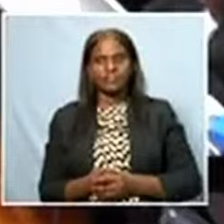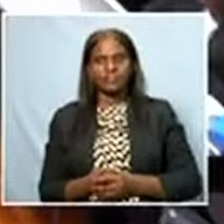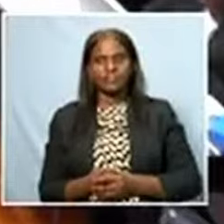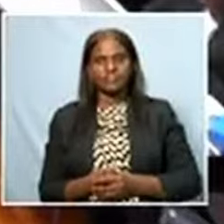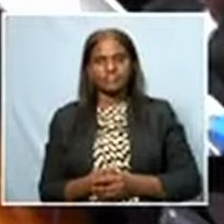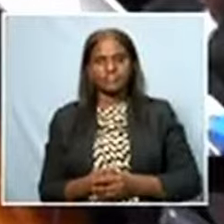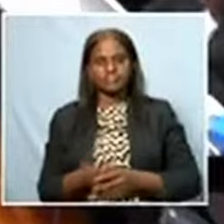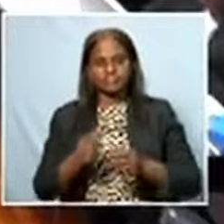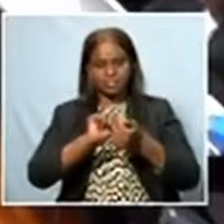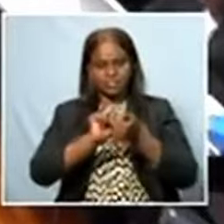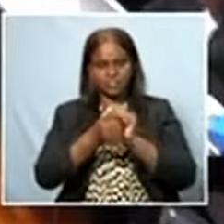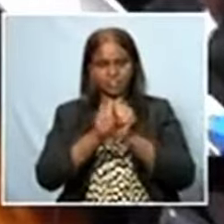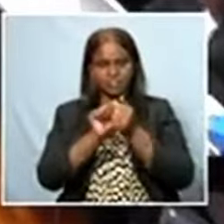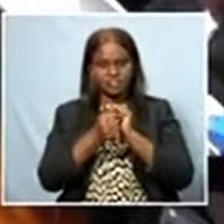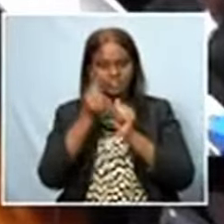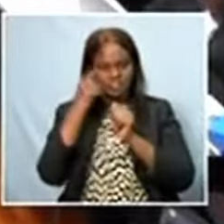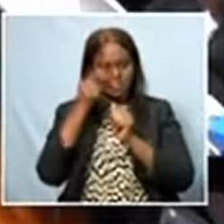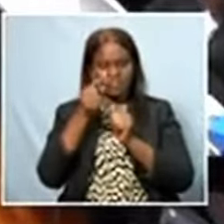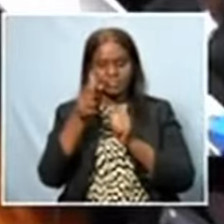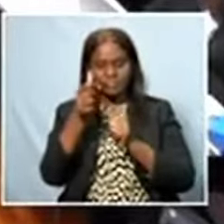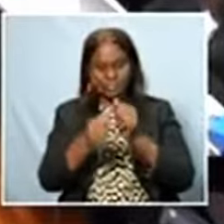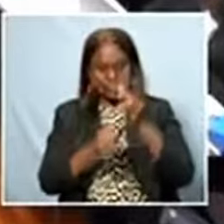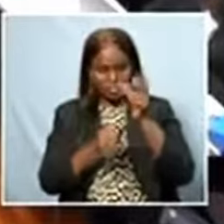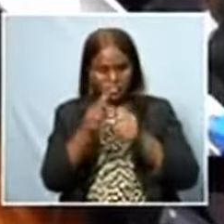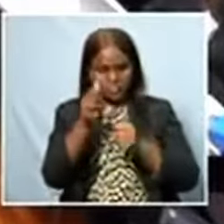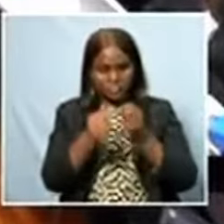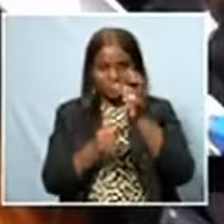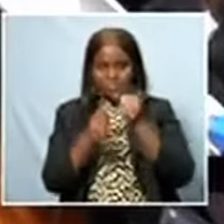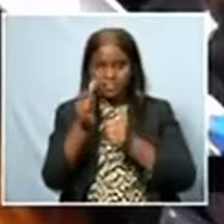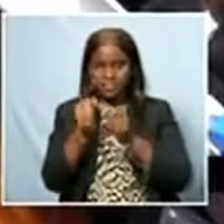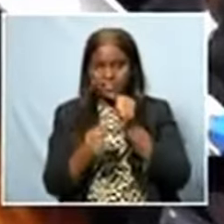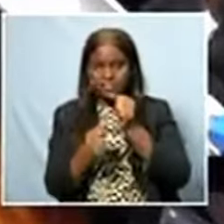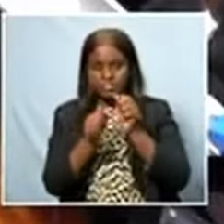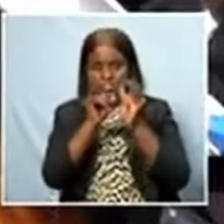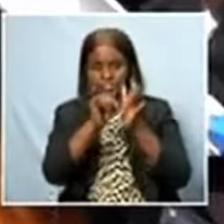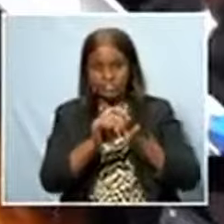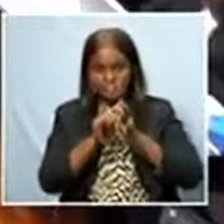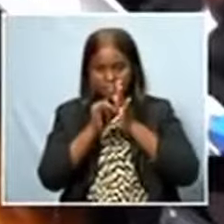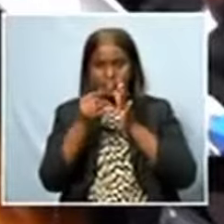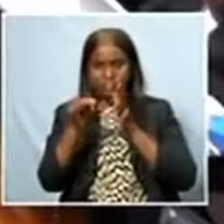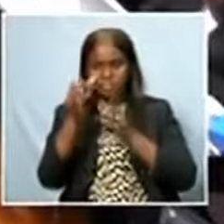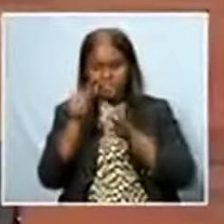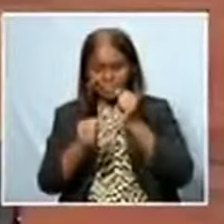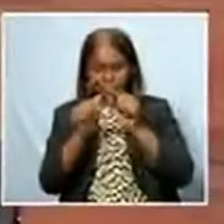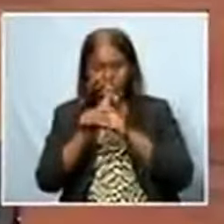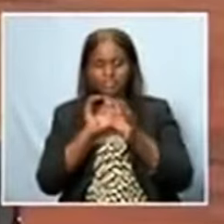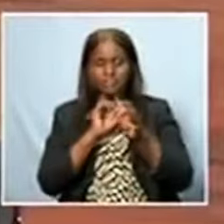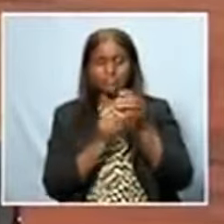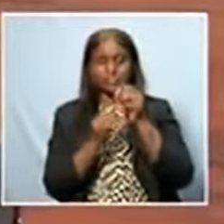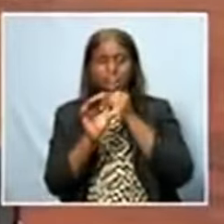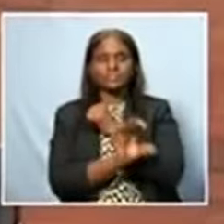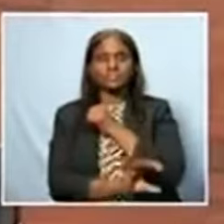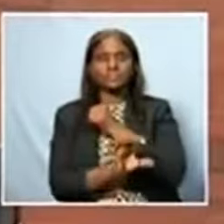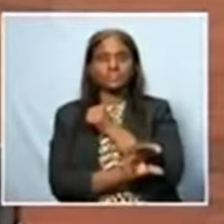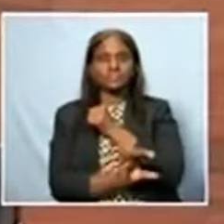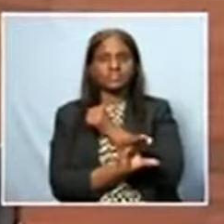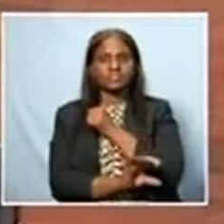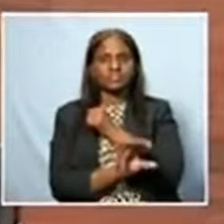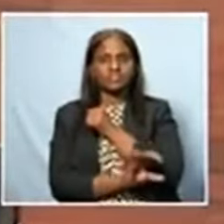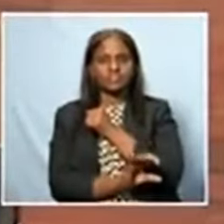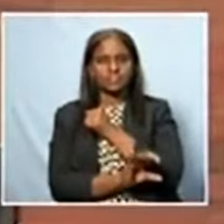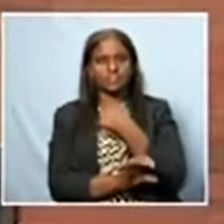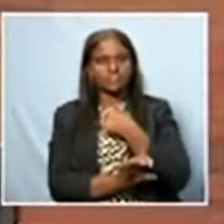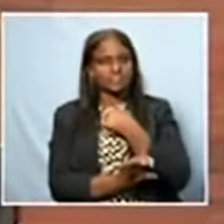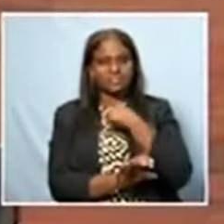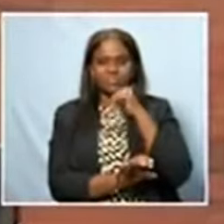the amendment for the milk, the importation of milk in our country. I